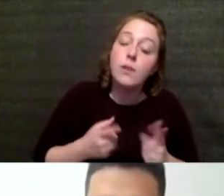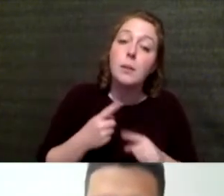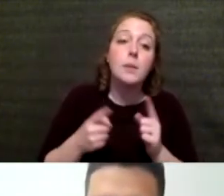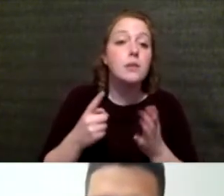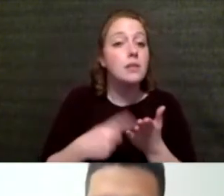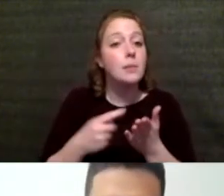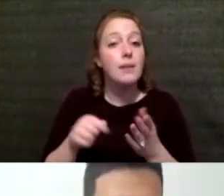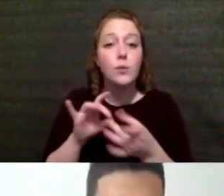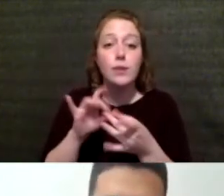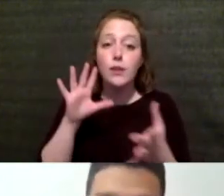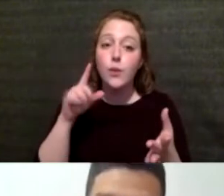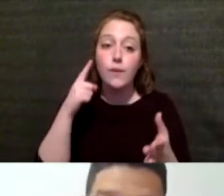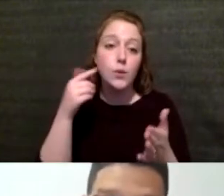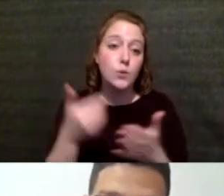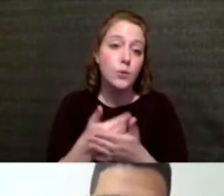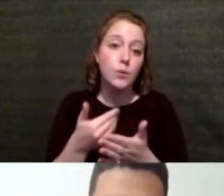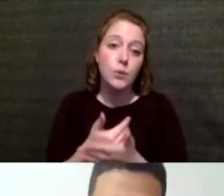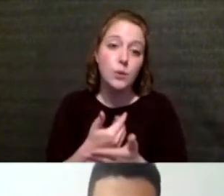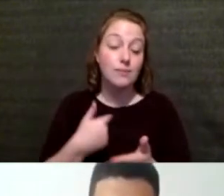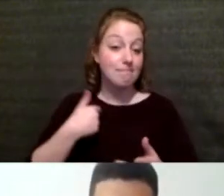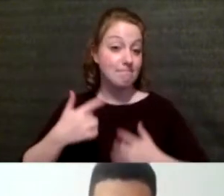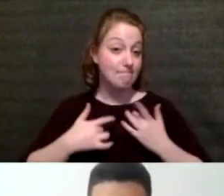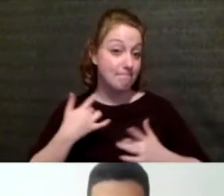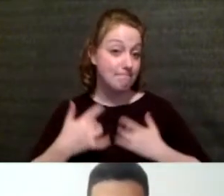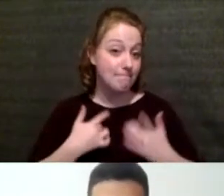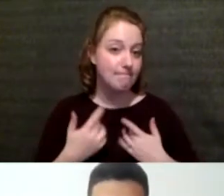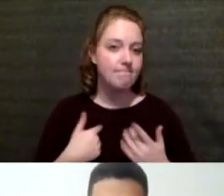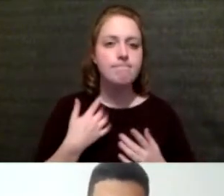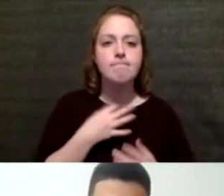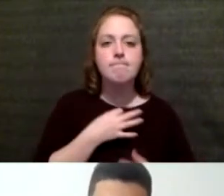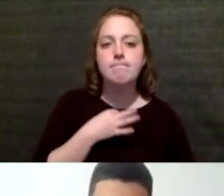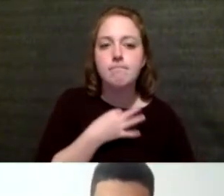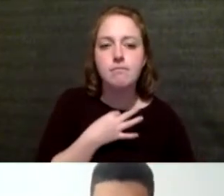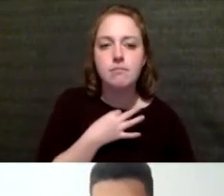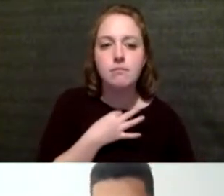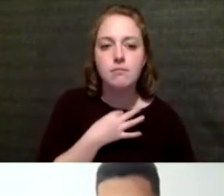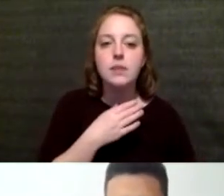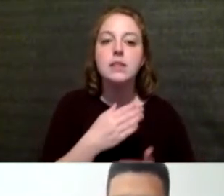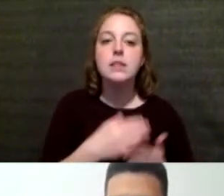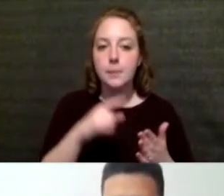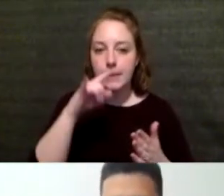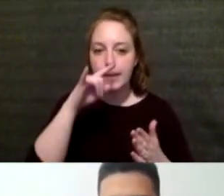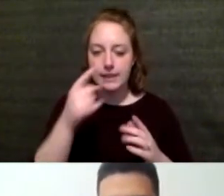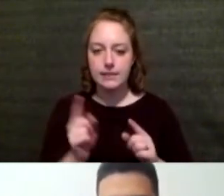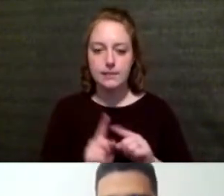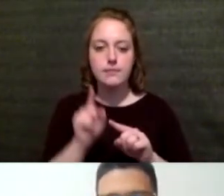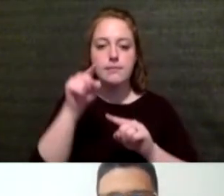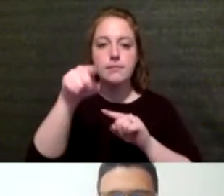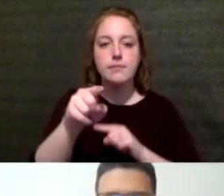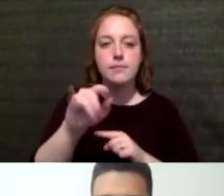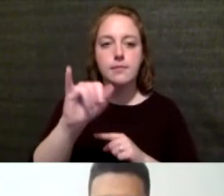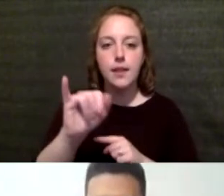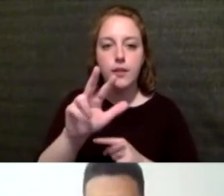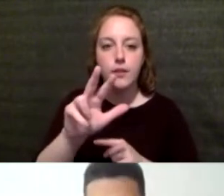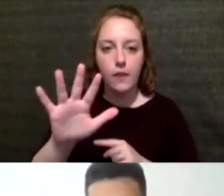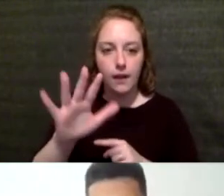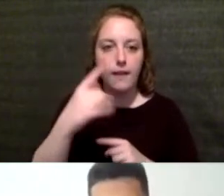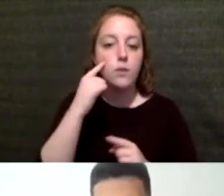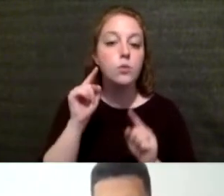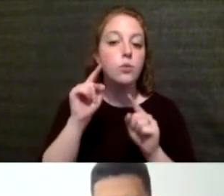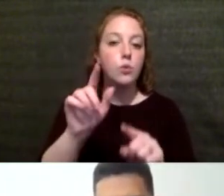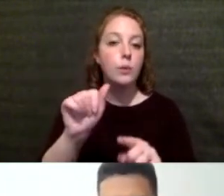with for the new and, you know, I'm excited. I was just wondering how, know you say a lot of, some of the kids are crossing over on 35 to go to Alta Vista,